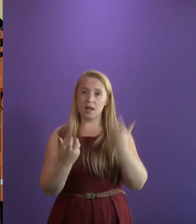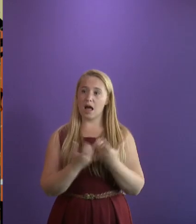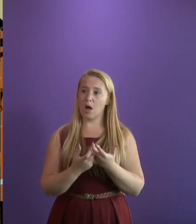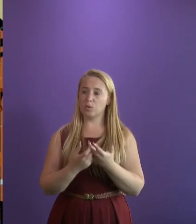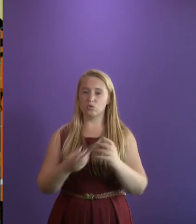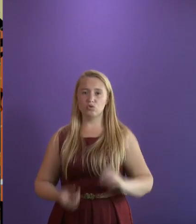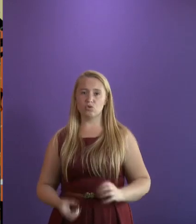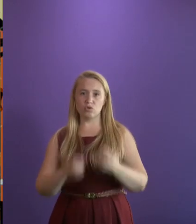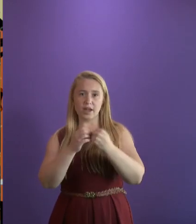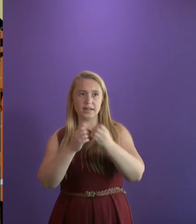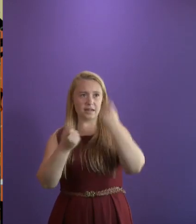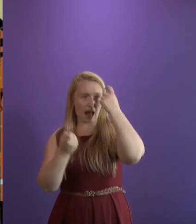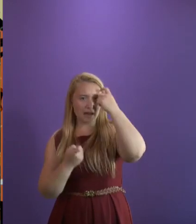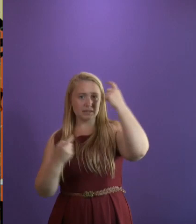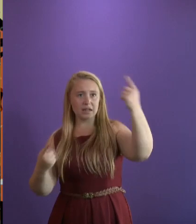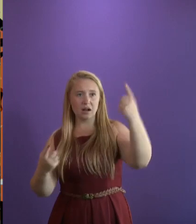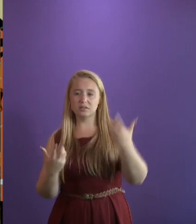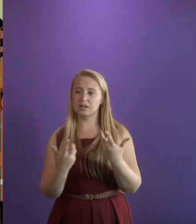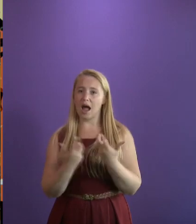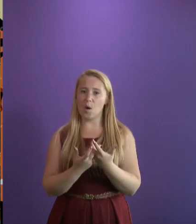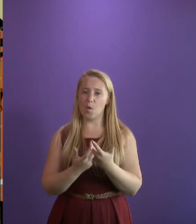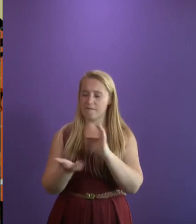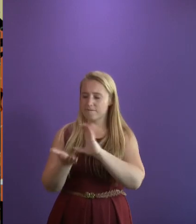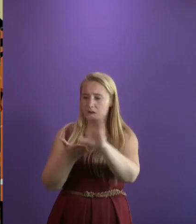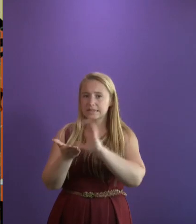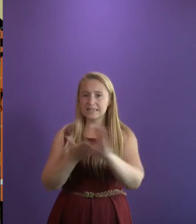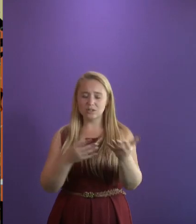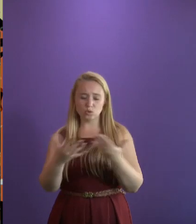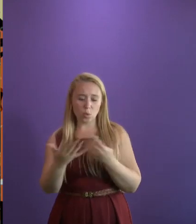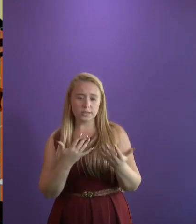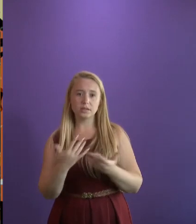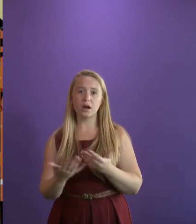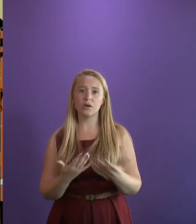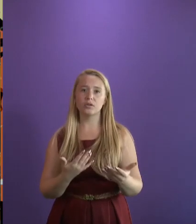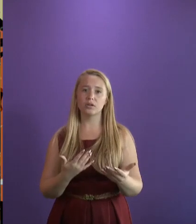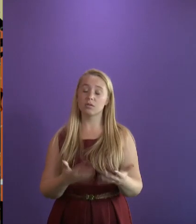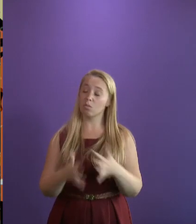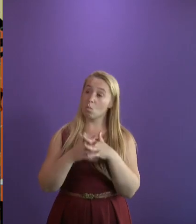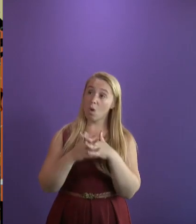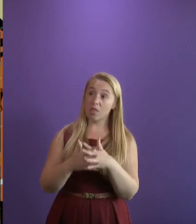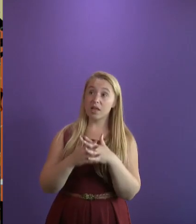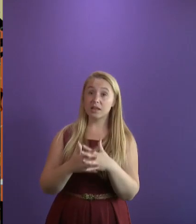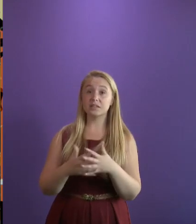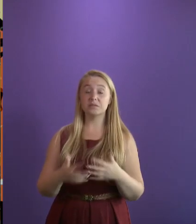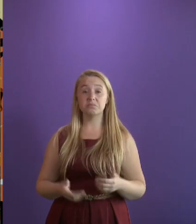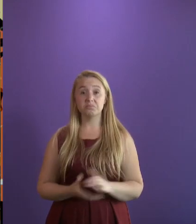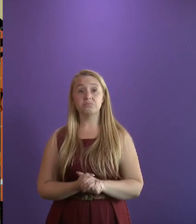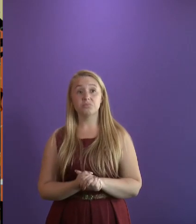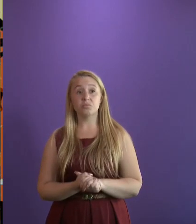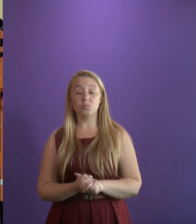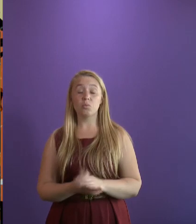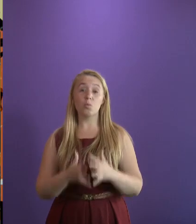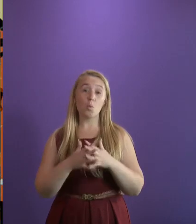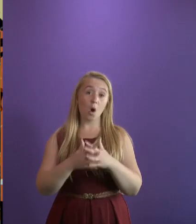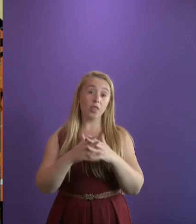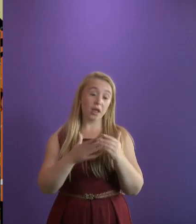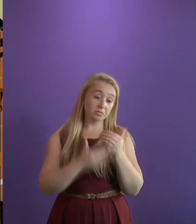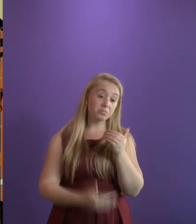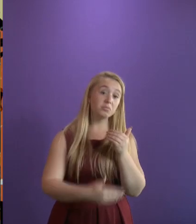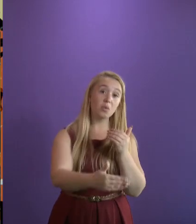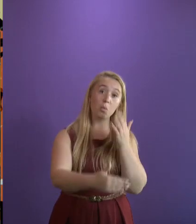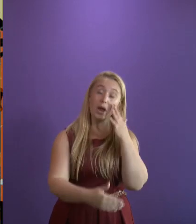made, how people direct the funding and things like that. I suppose, was it worth it? I suppose it'll only be worth it when I get to stand out